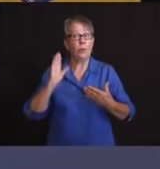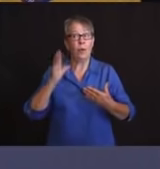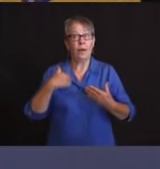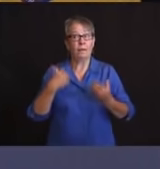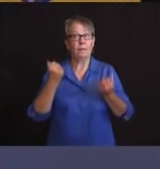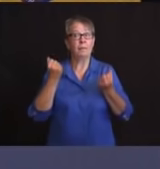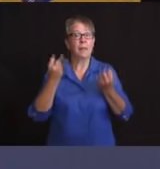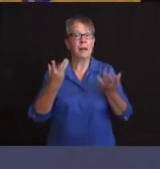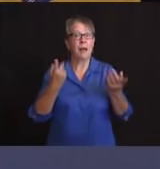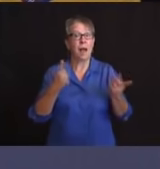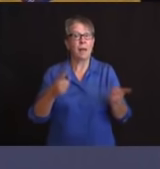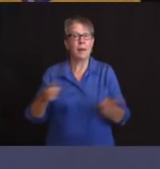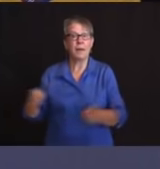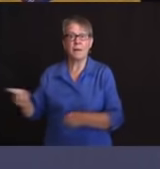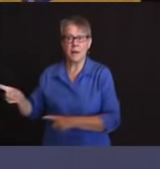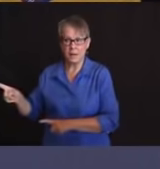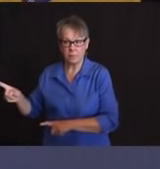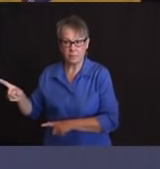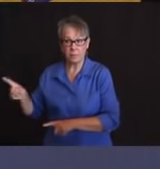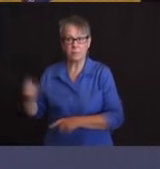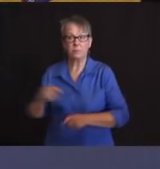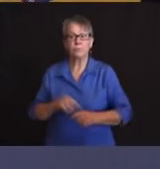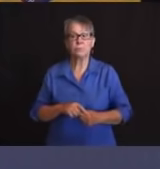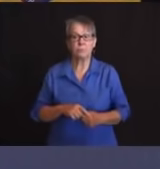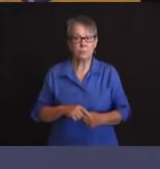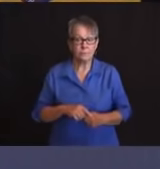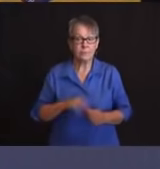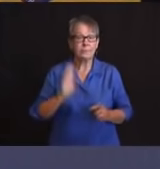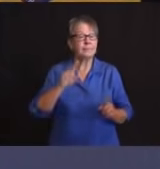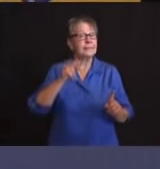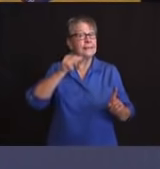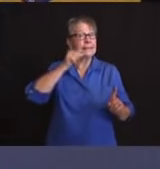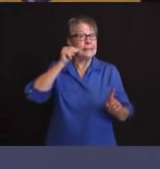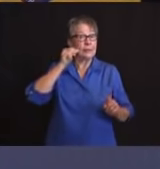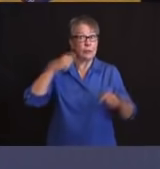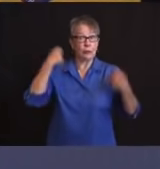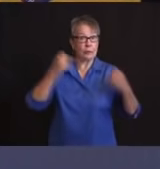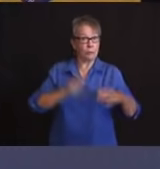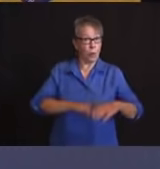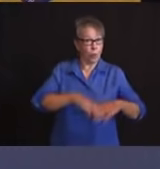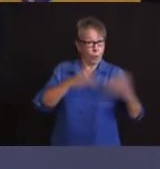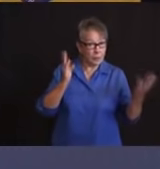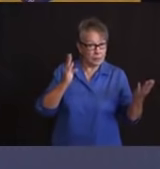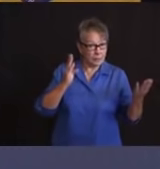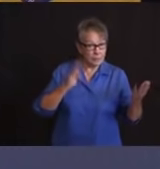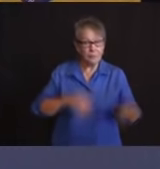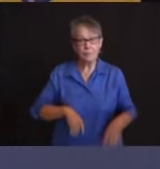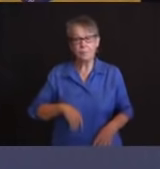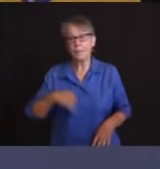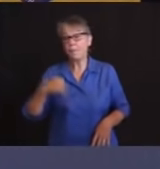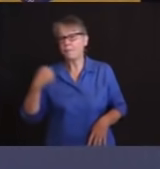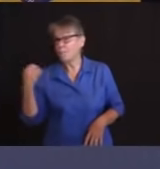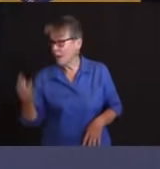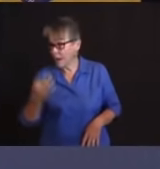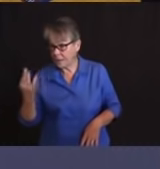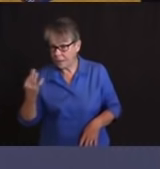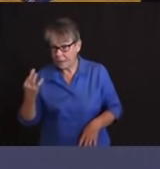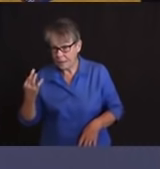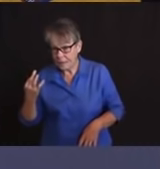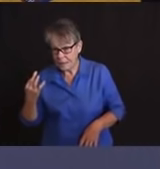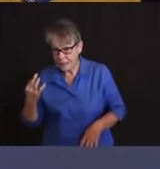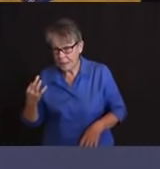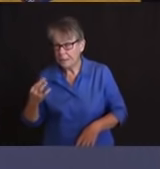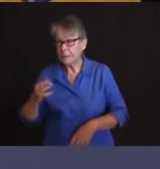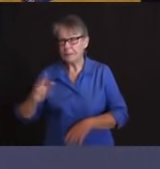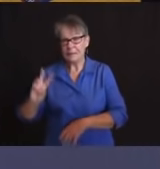dining Friday at 6 a.m. And we have schools. Tammy and I were in one of our kids'